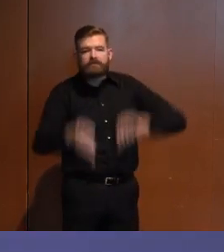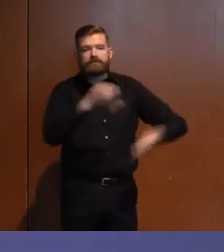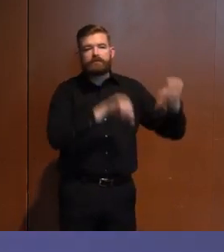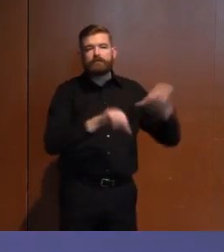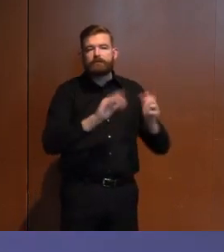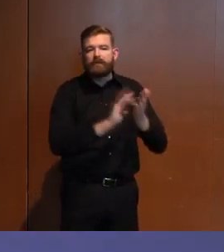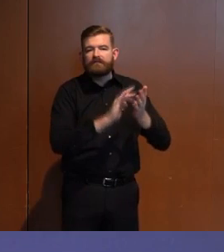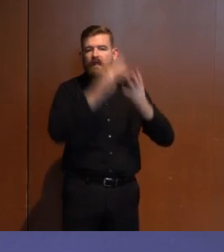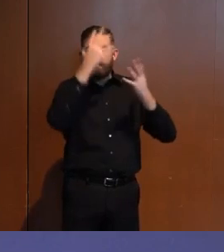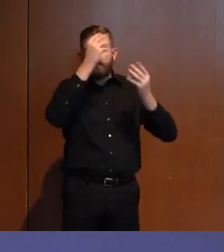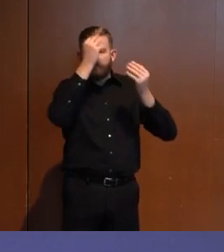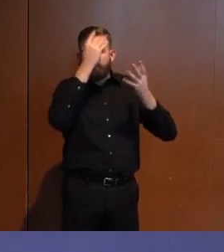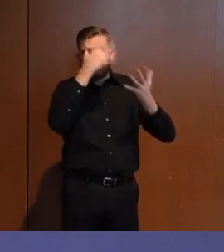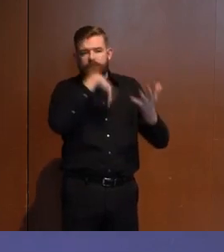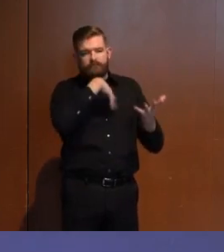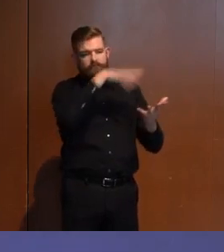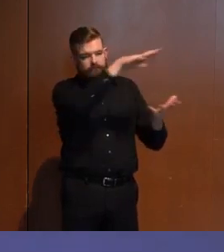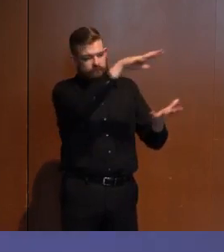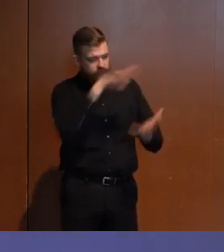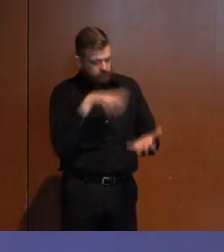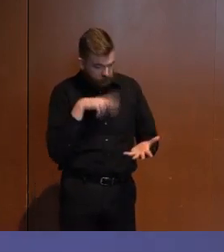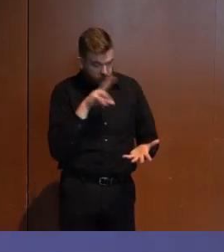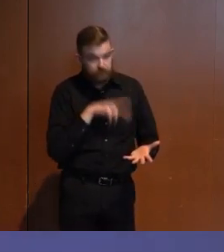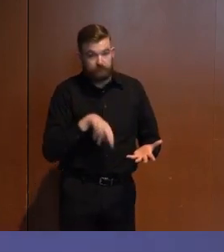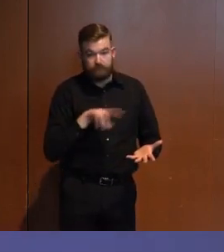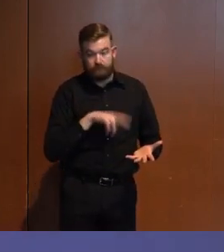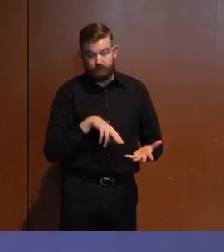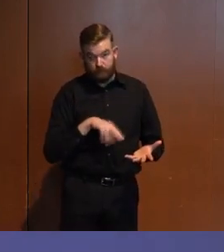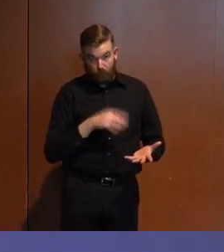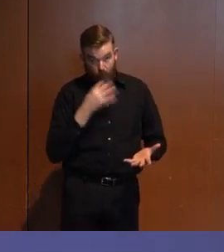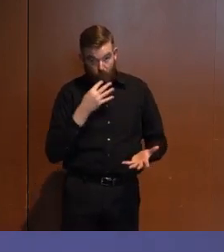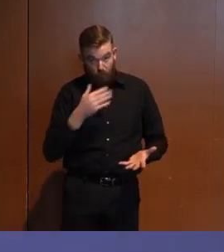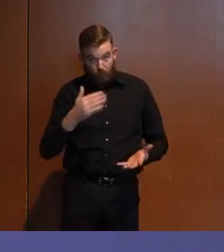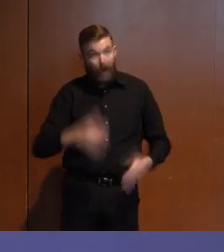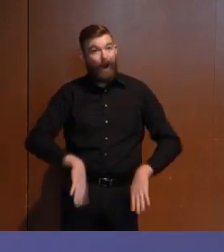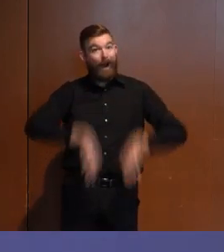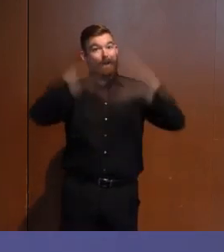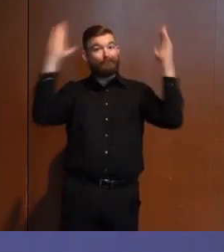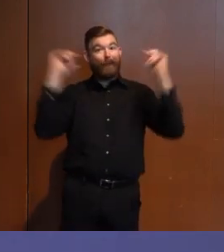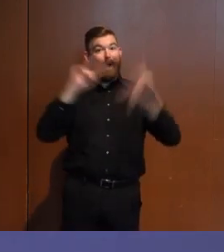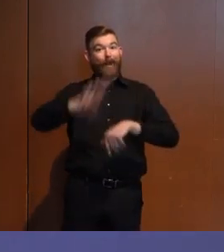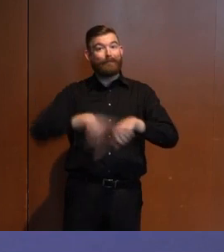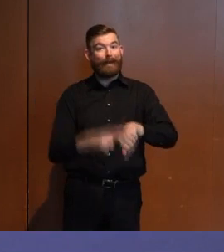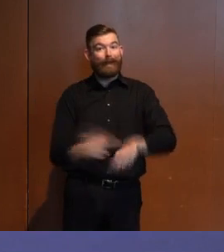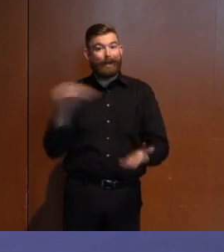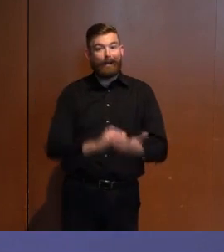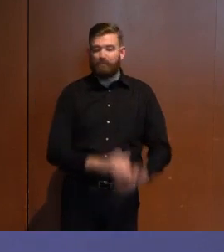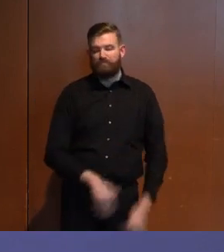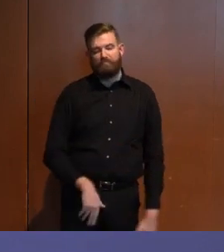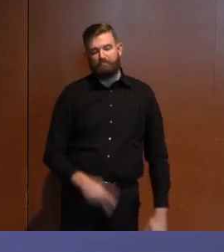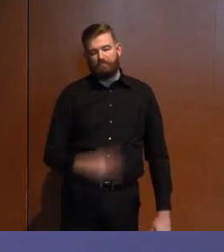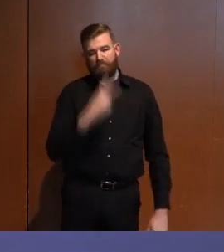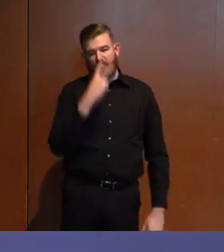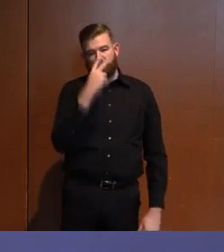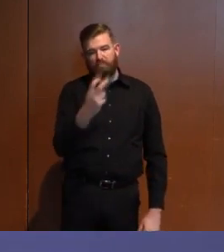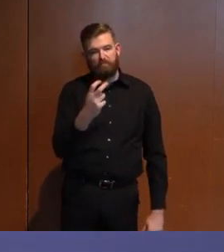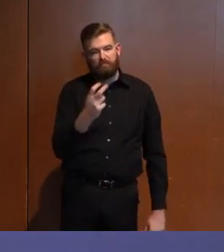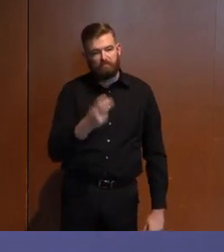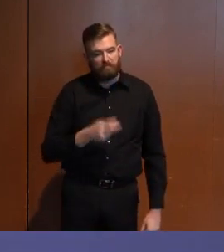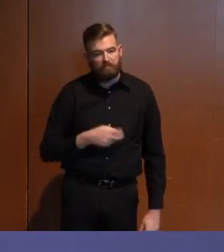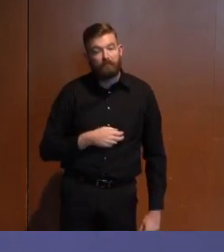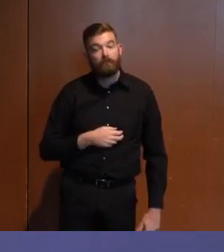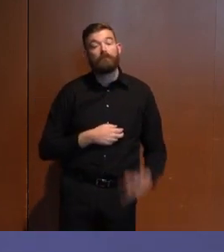it. Number one. Secondly, I'm not a health expert here, but I think